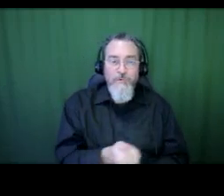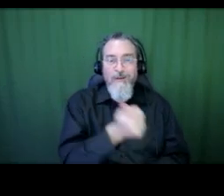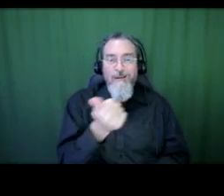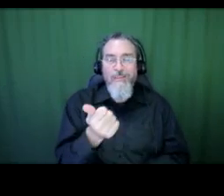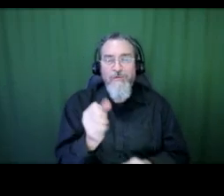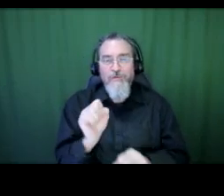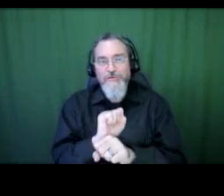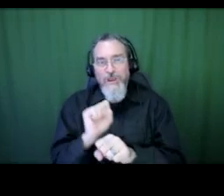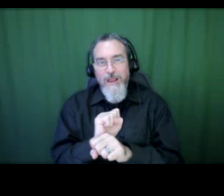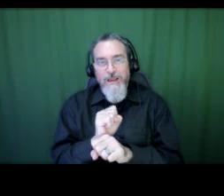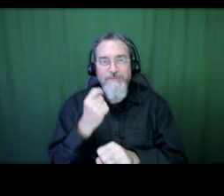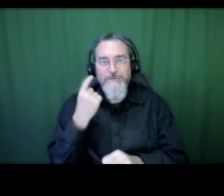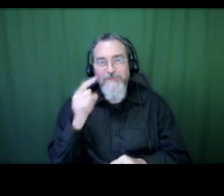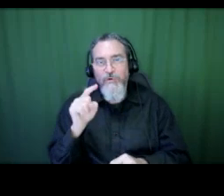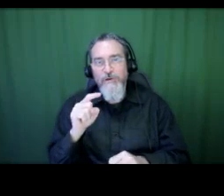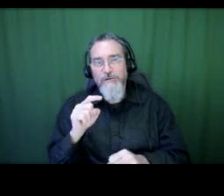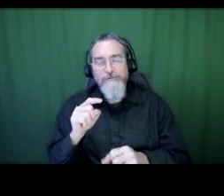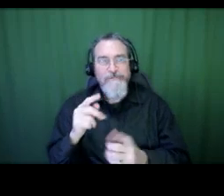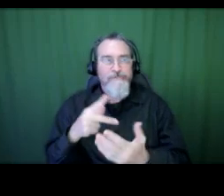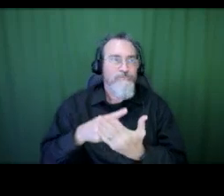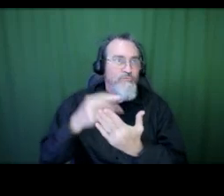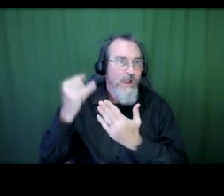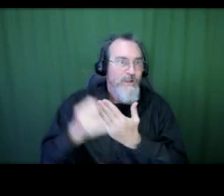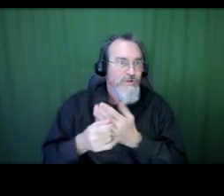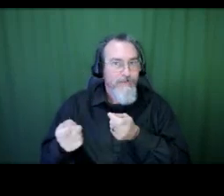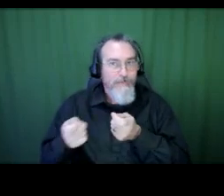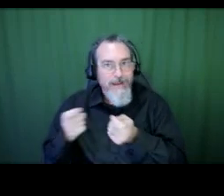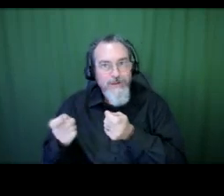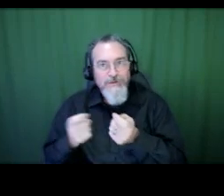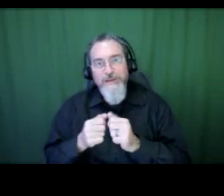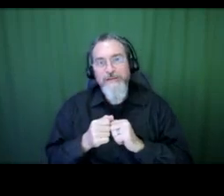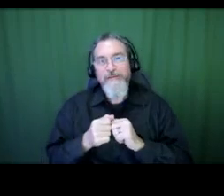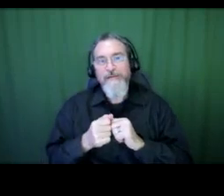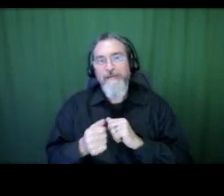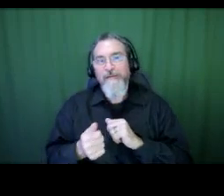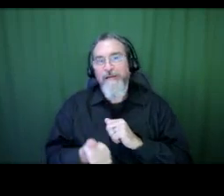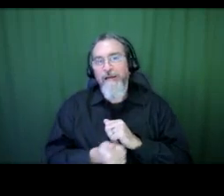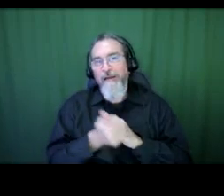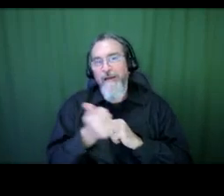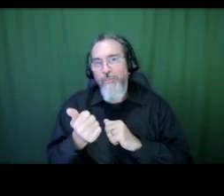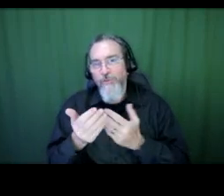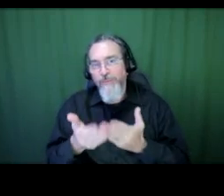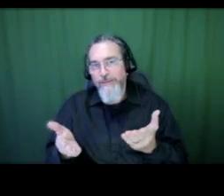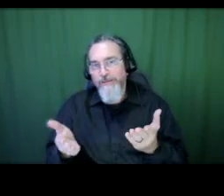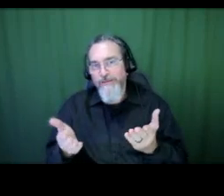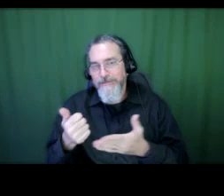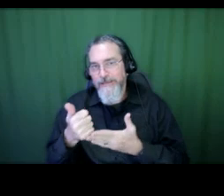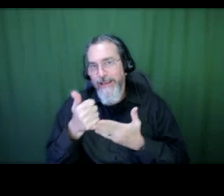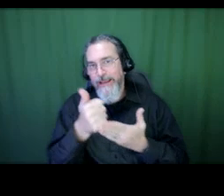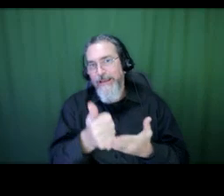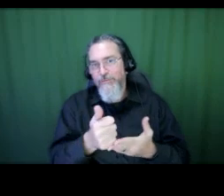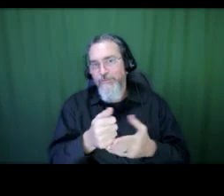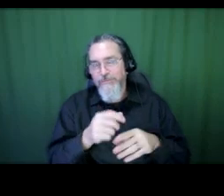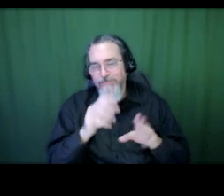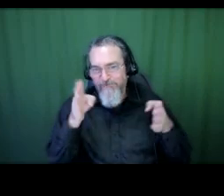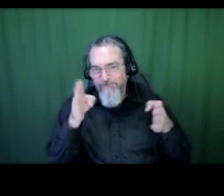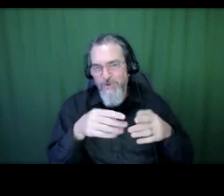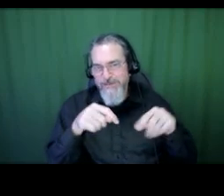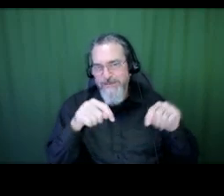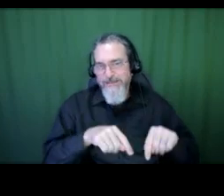key pieces in terms of project management and those types of things that also may be needed as part of this work. So we're looking to really utilize